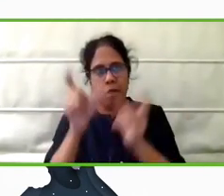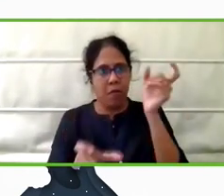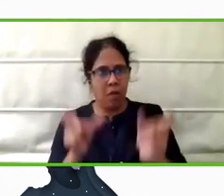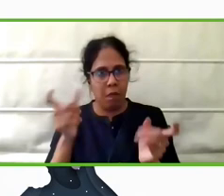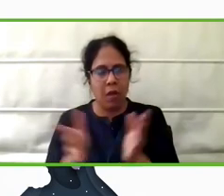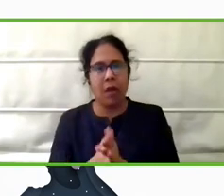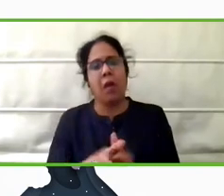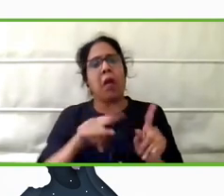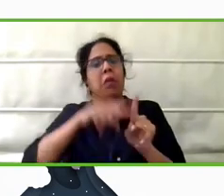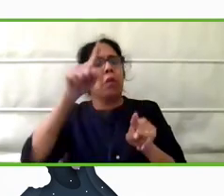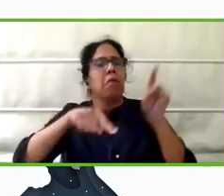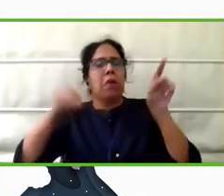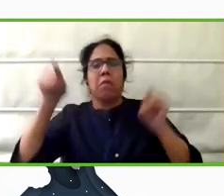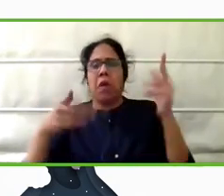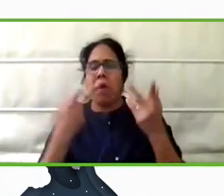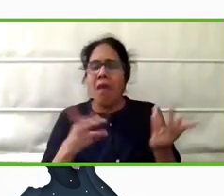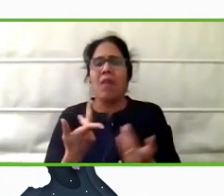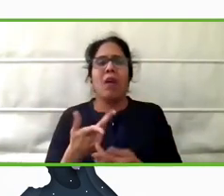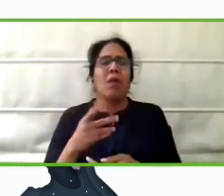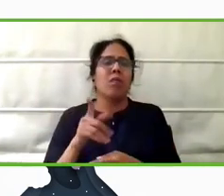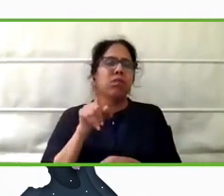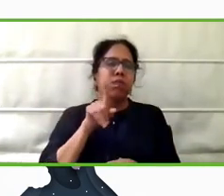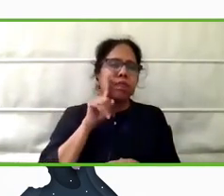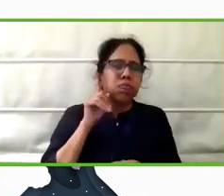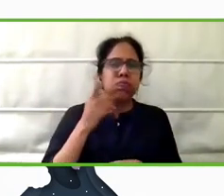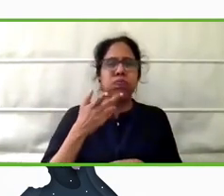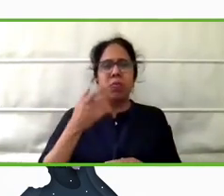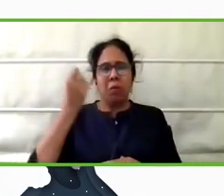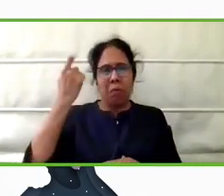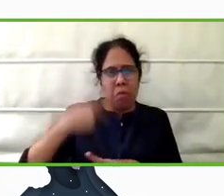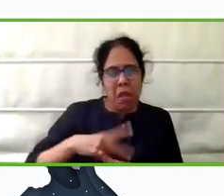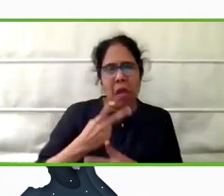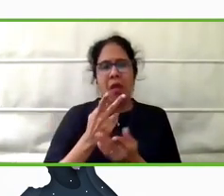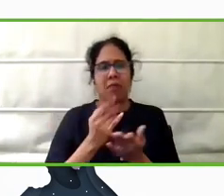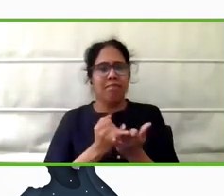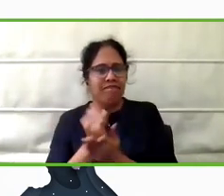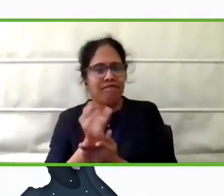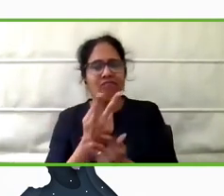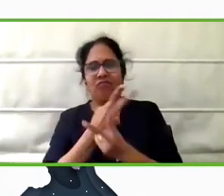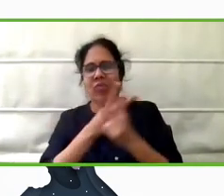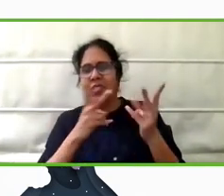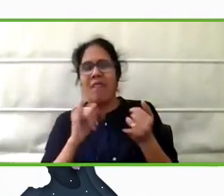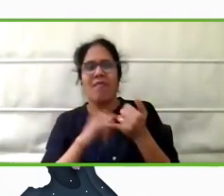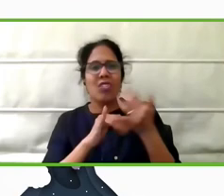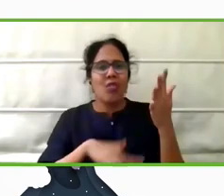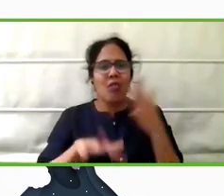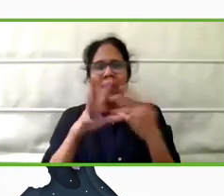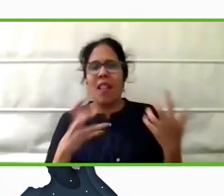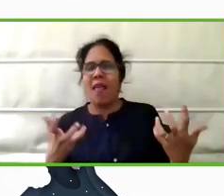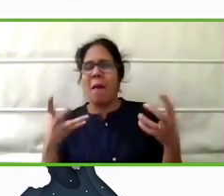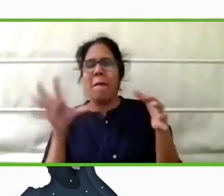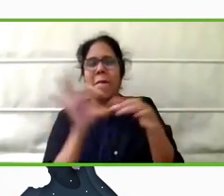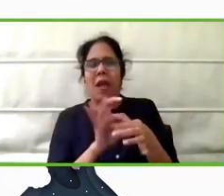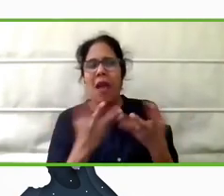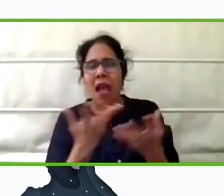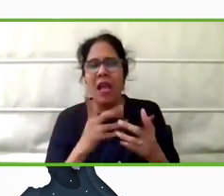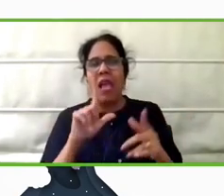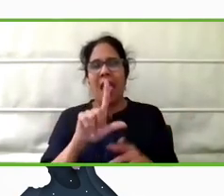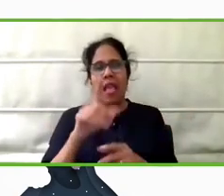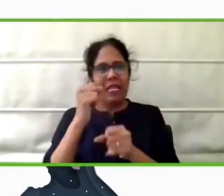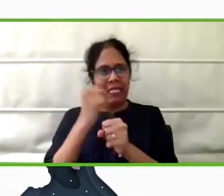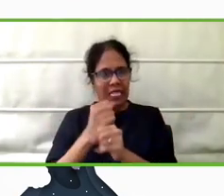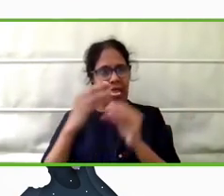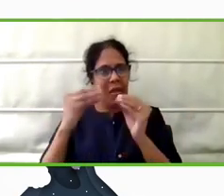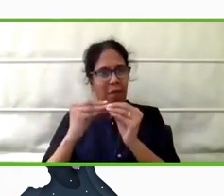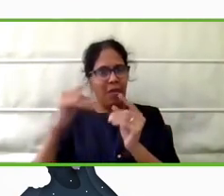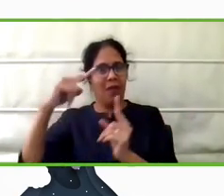diverse people in terms of ethnicity, and then as well as in terms of the social orientation and the whole LGBTQ community. And, it's